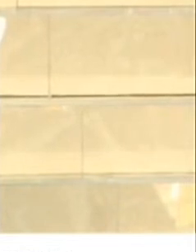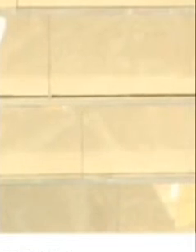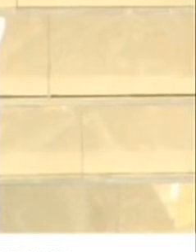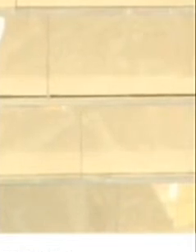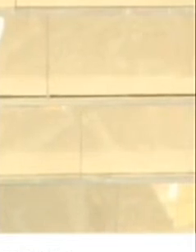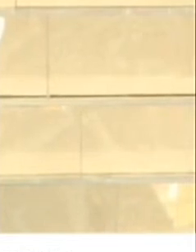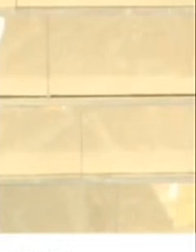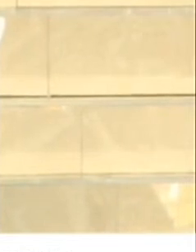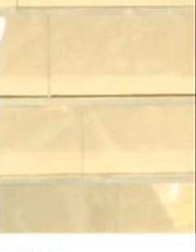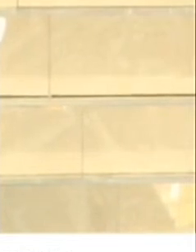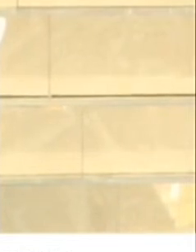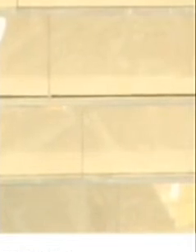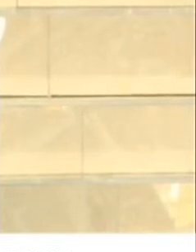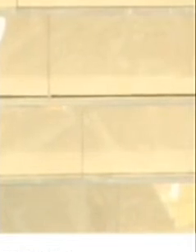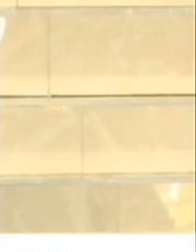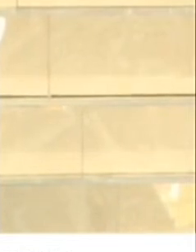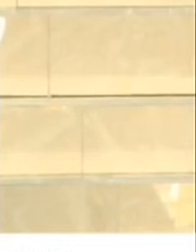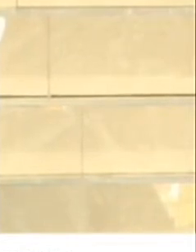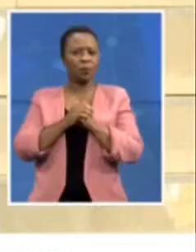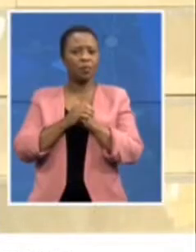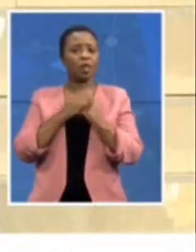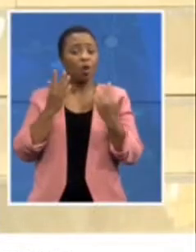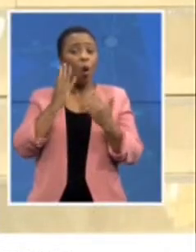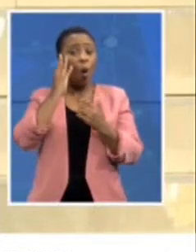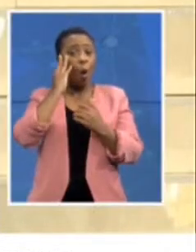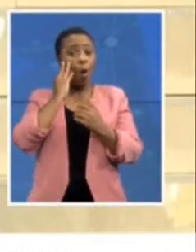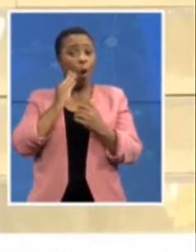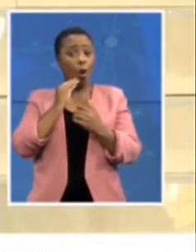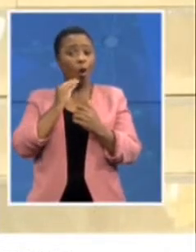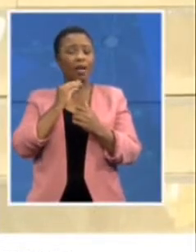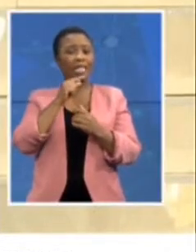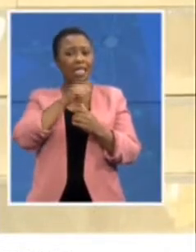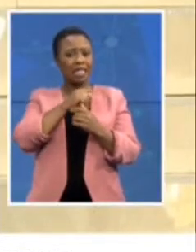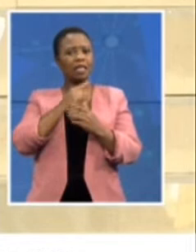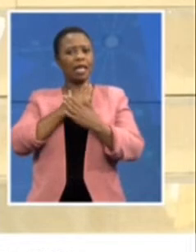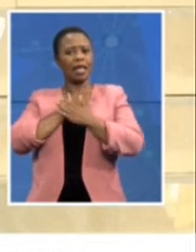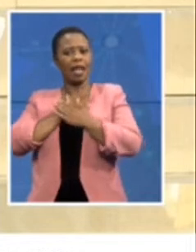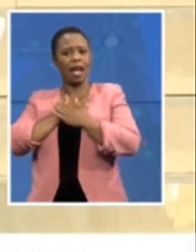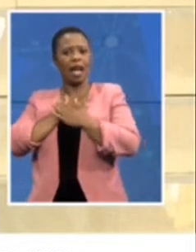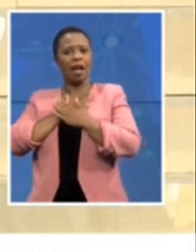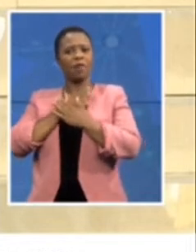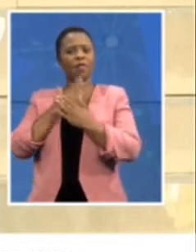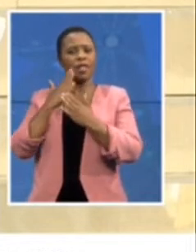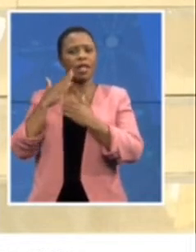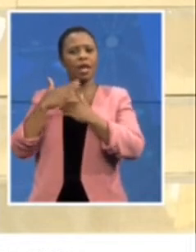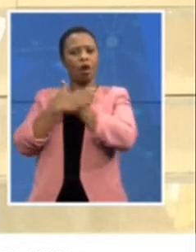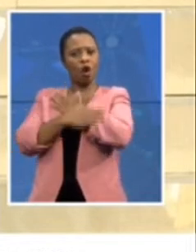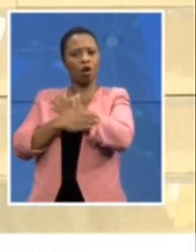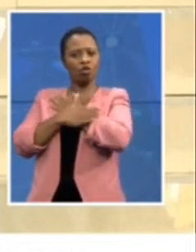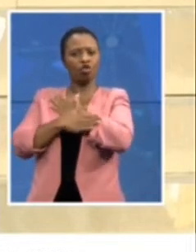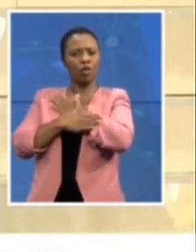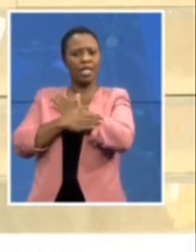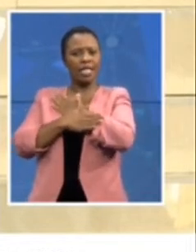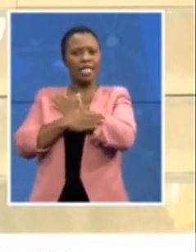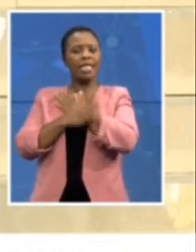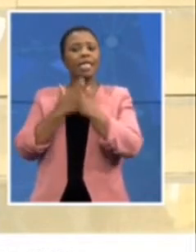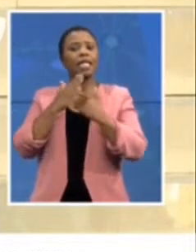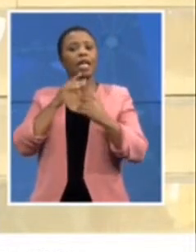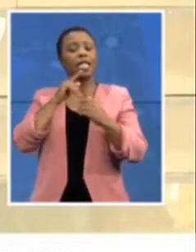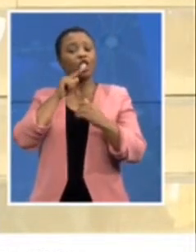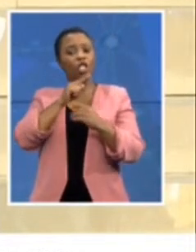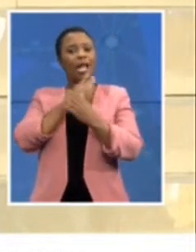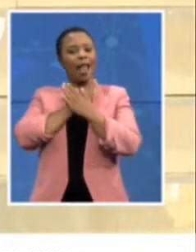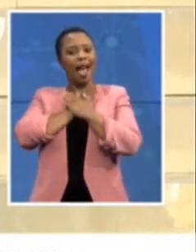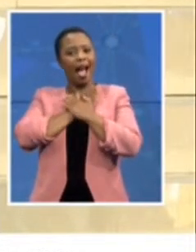person who loved her country. She was a person who loved her people. So she gave